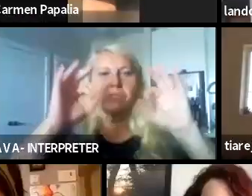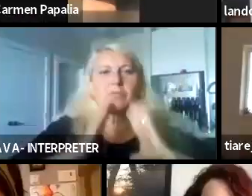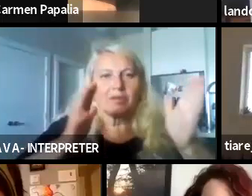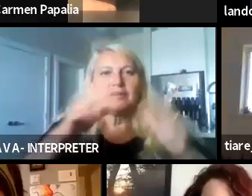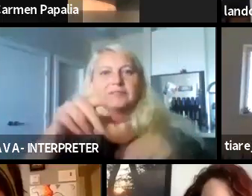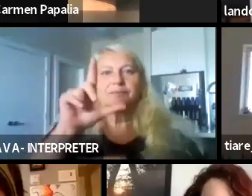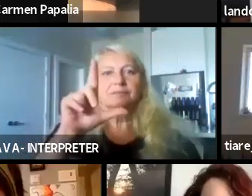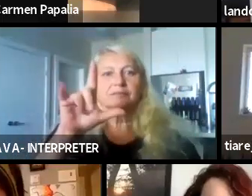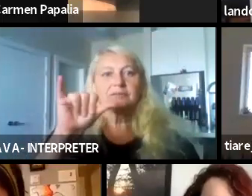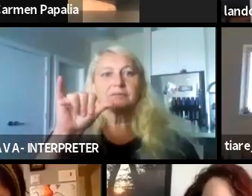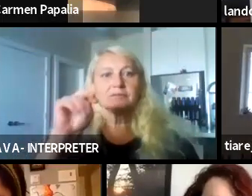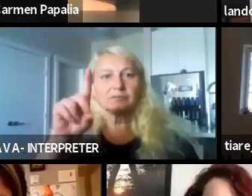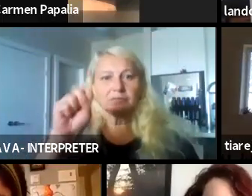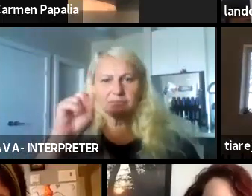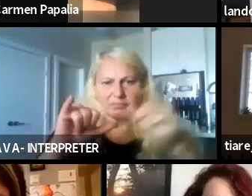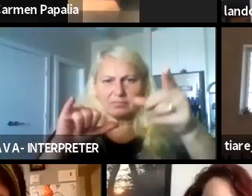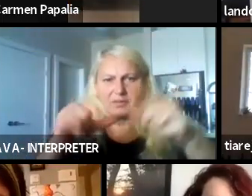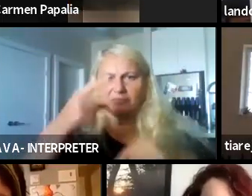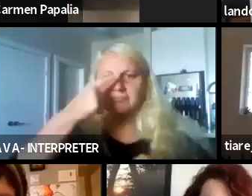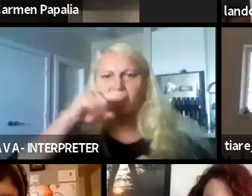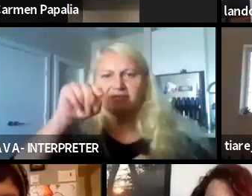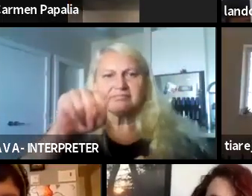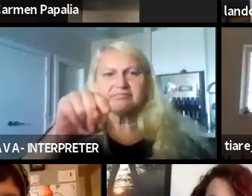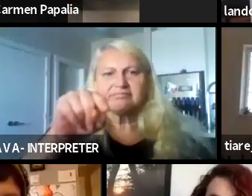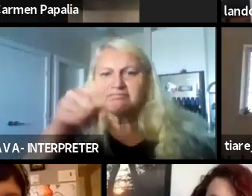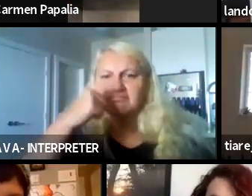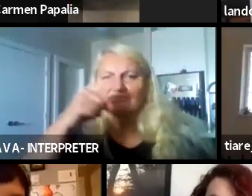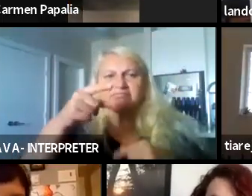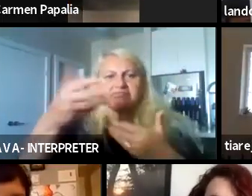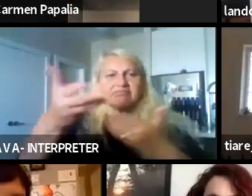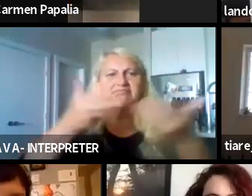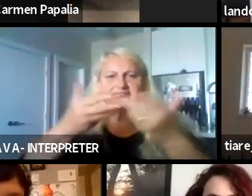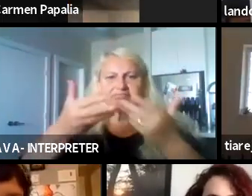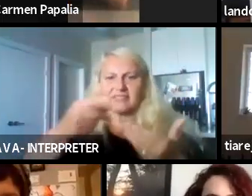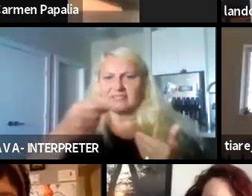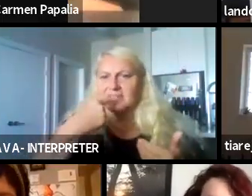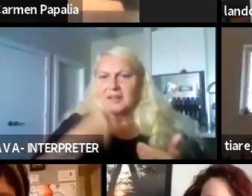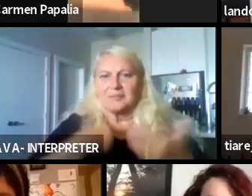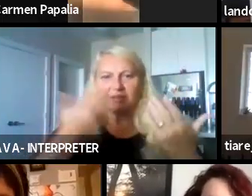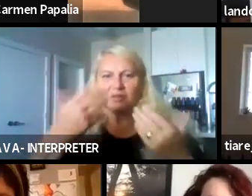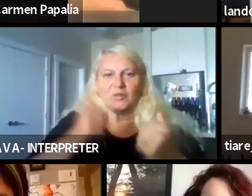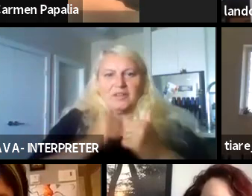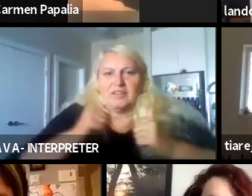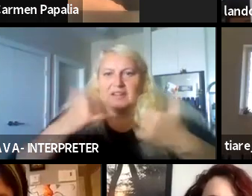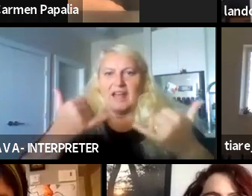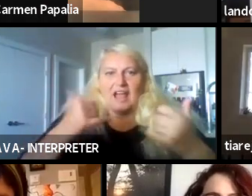Lindsay, would you wrap us up and then shift us into break through a movement exercise?